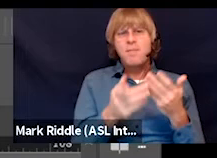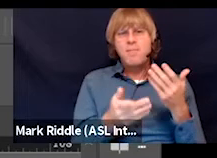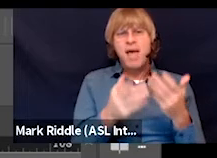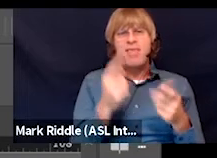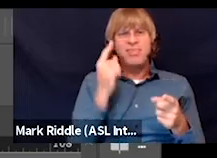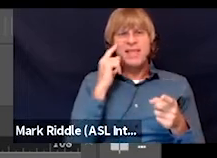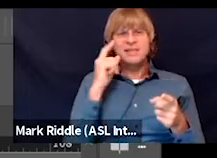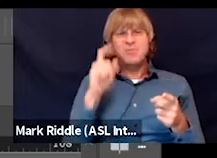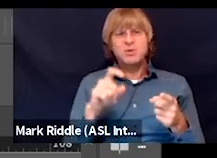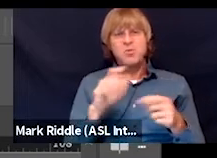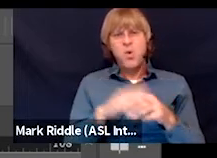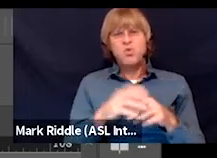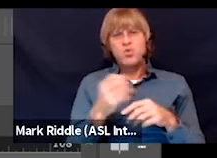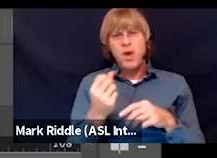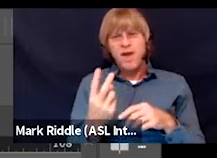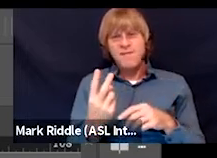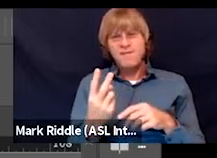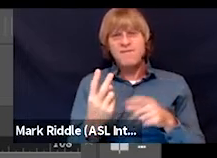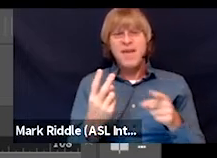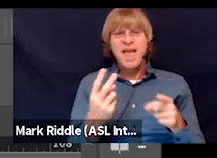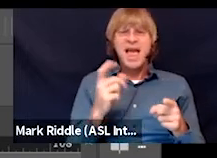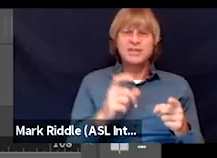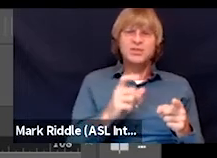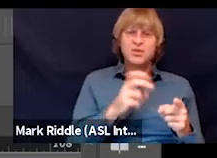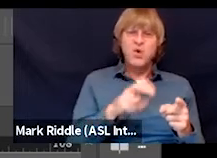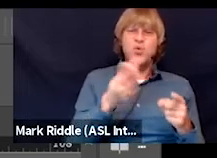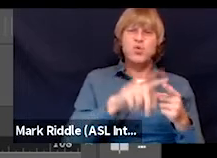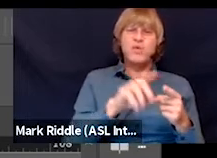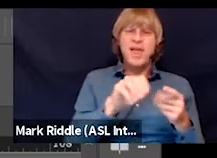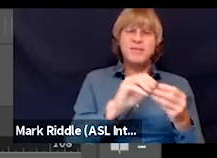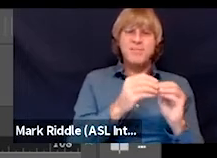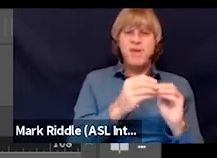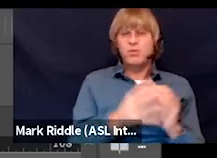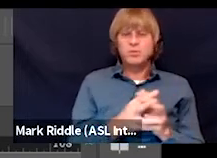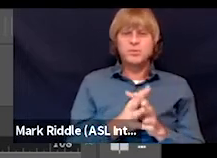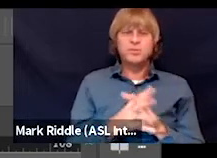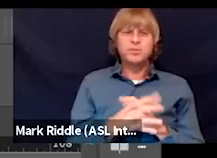it's supposed to be on 12, it has to go to those baseline grids.